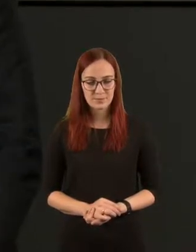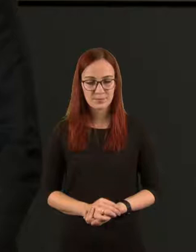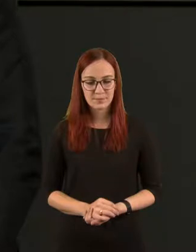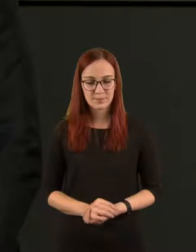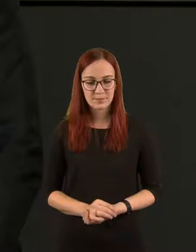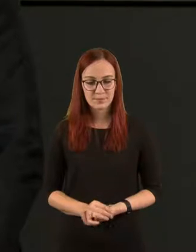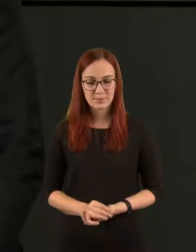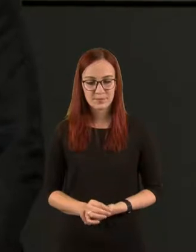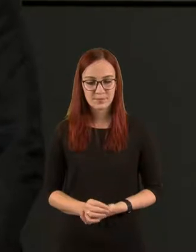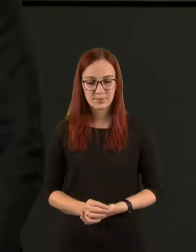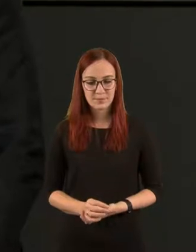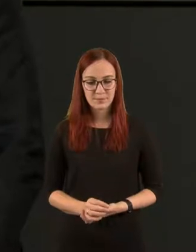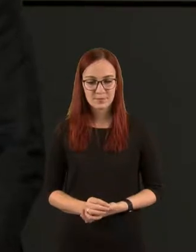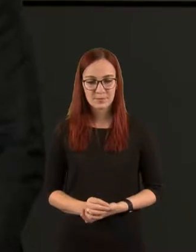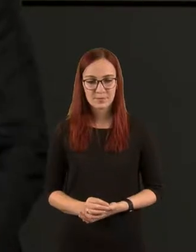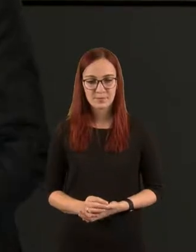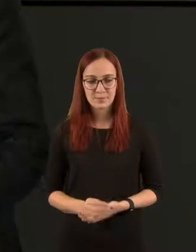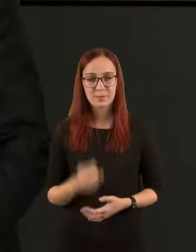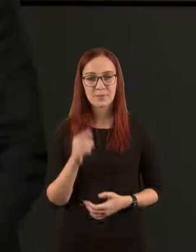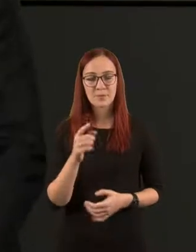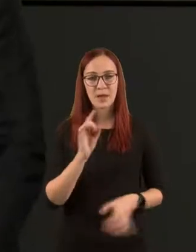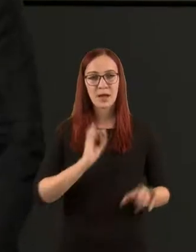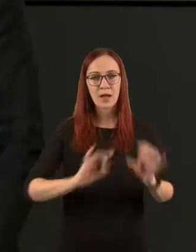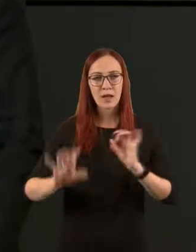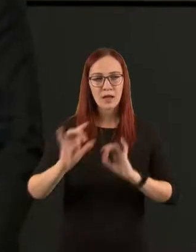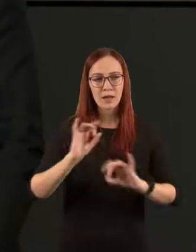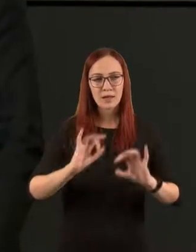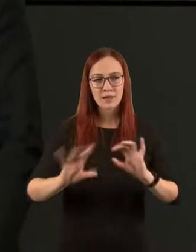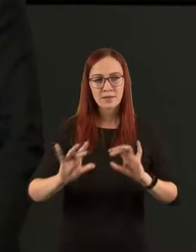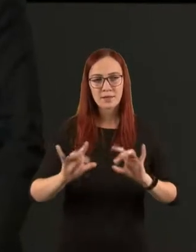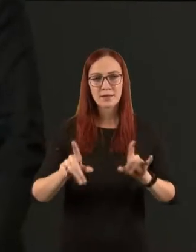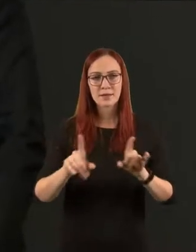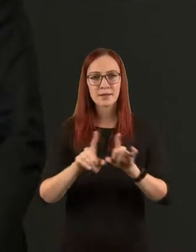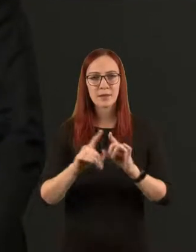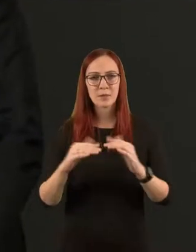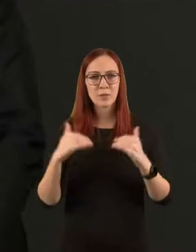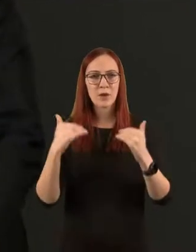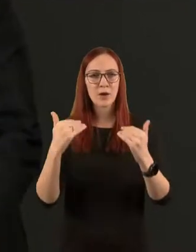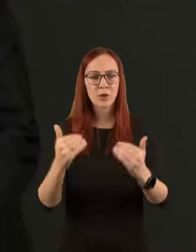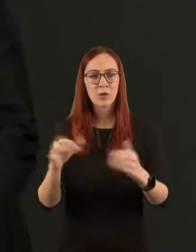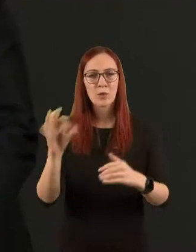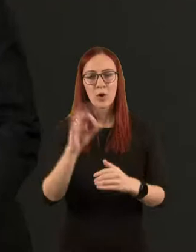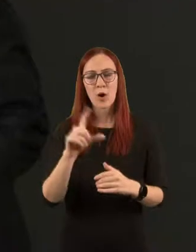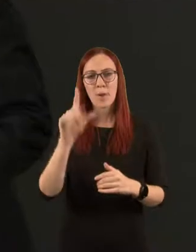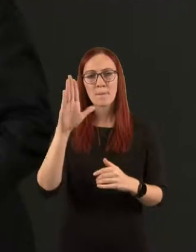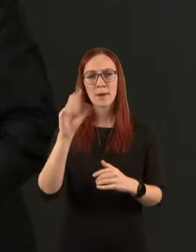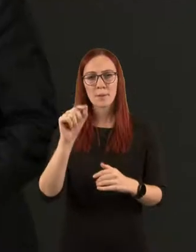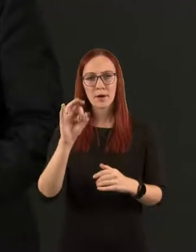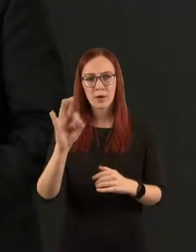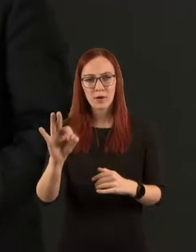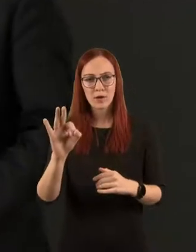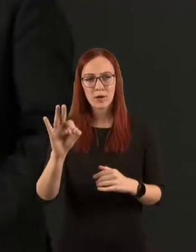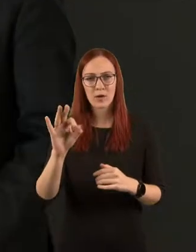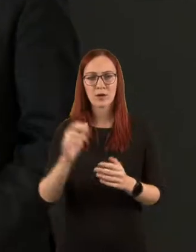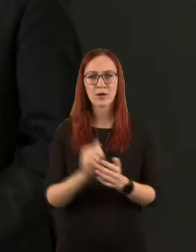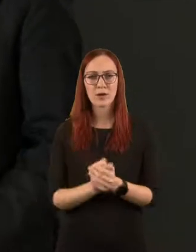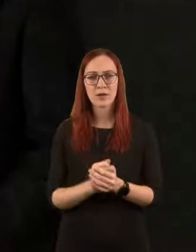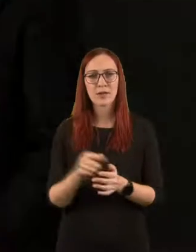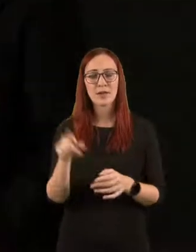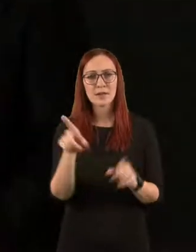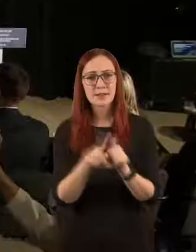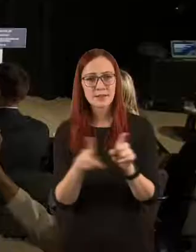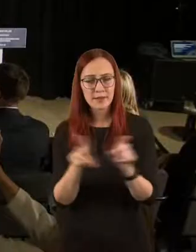International Transport Forum. I would like to very much thank the Lithuanian Ministry of Environment and the